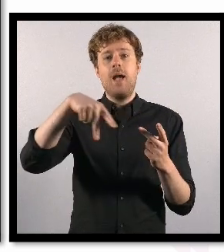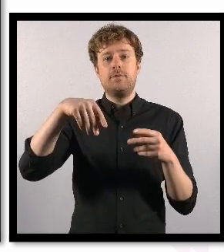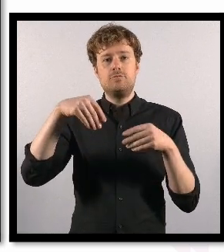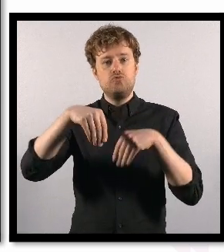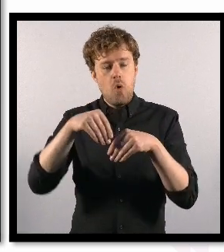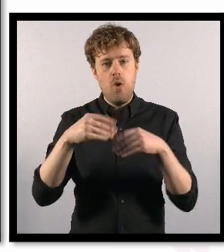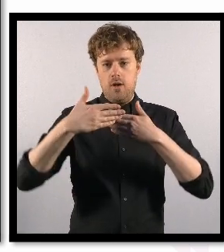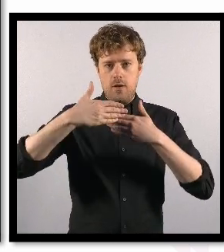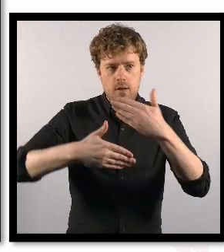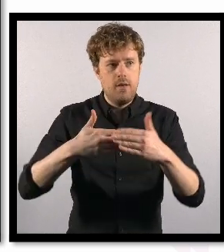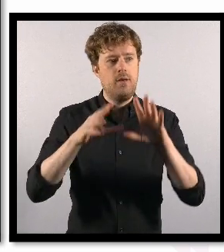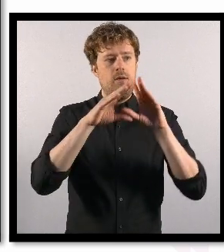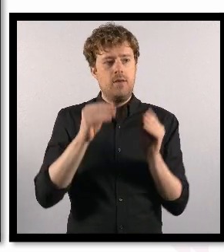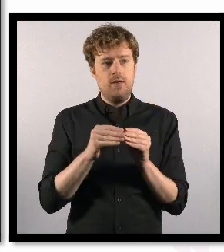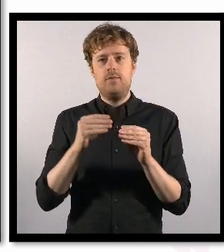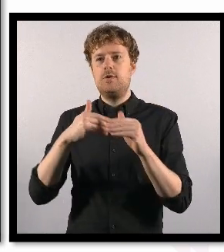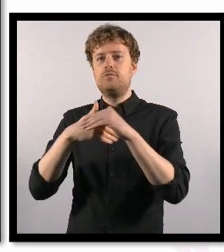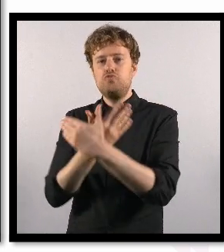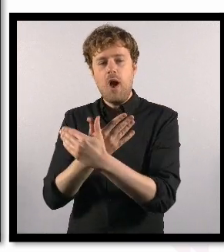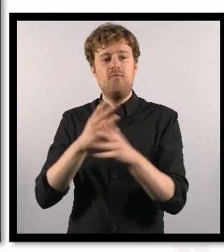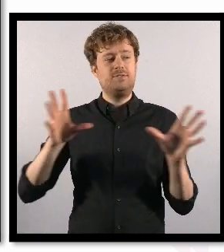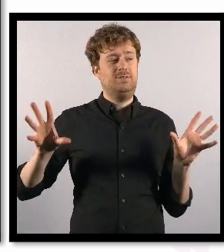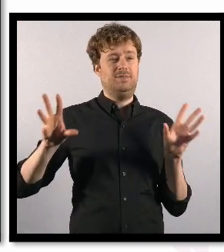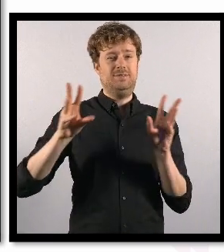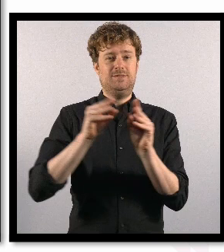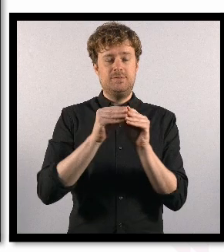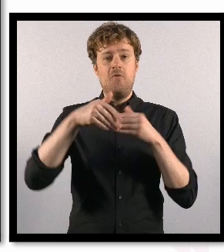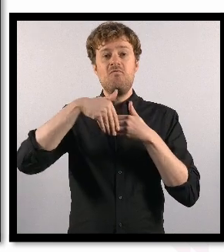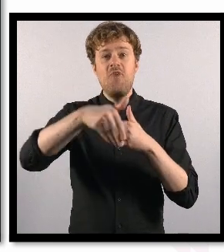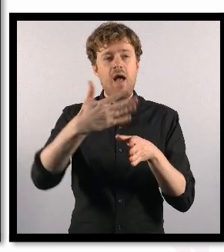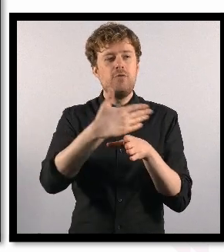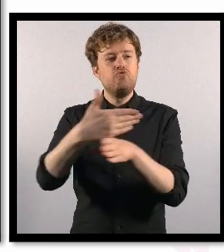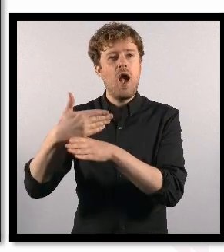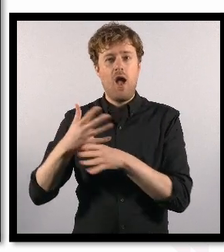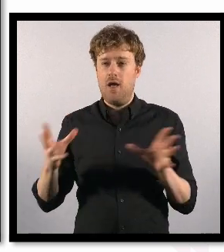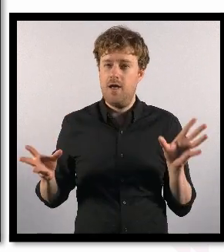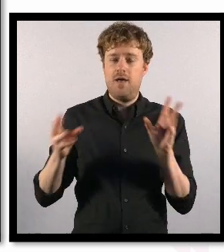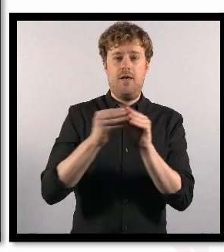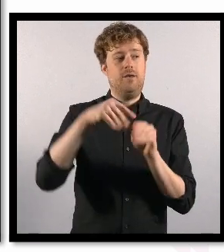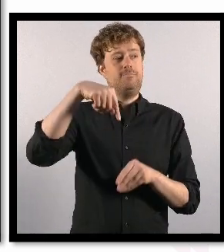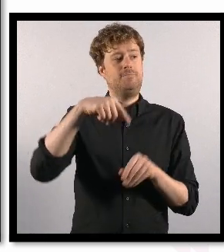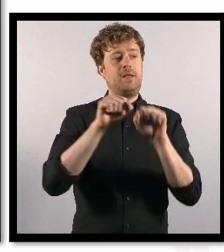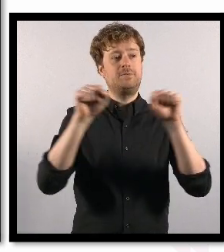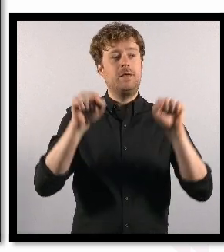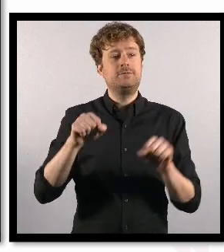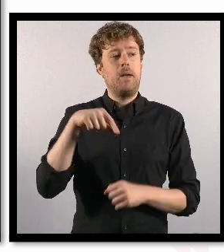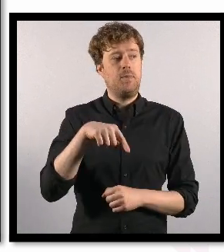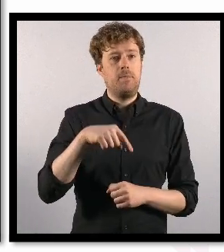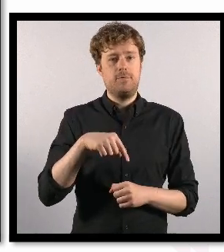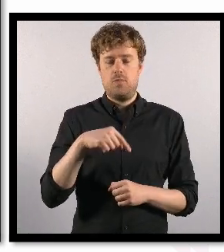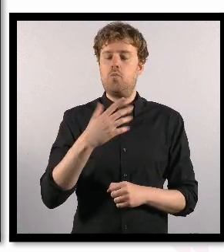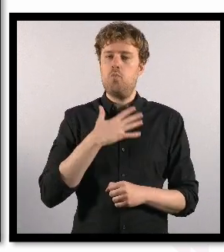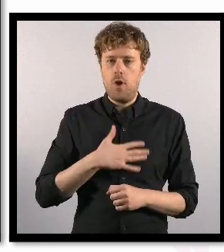service that supports Apple commitments to user privacy, Swift was a natural choice for several reasons. From a